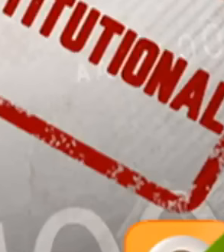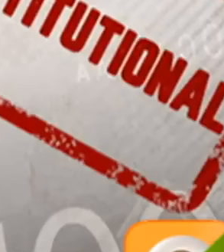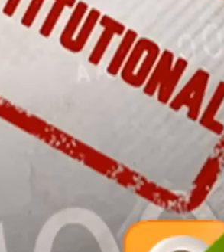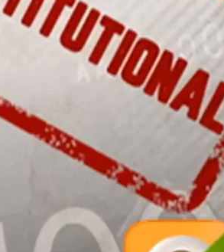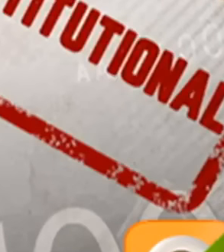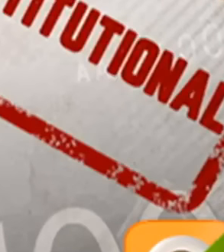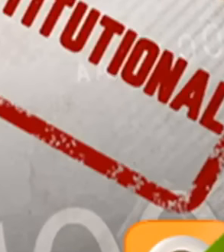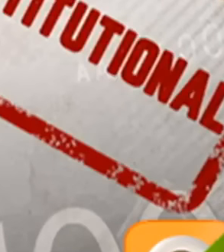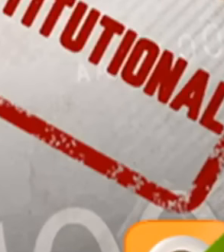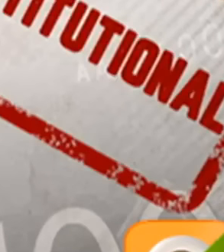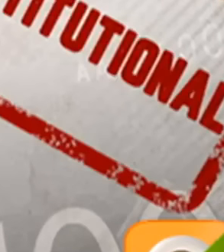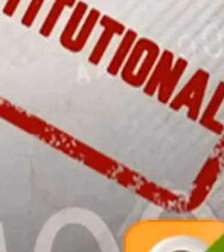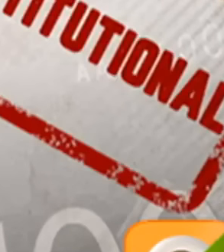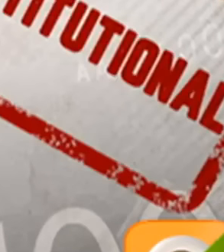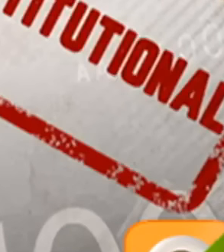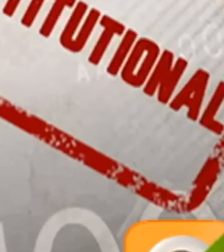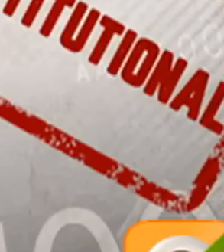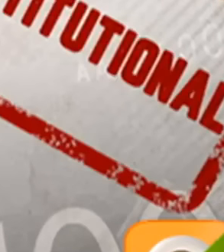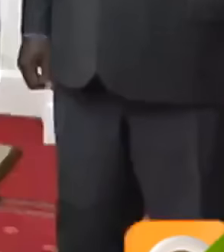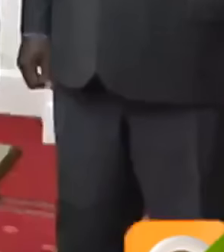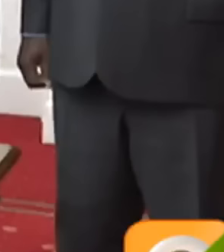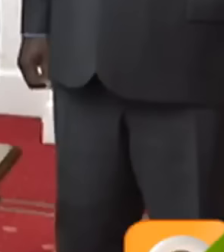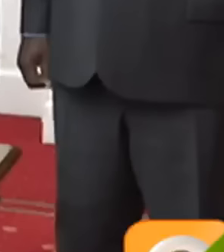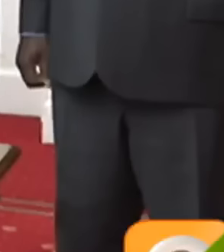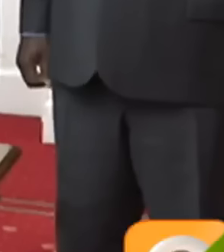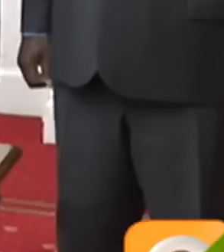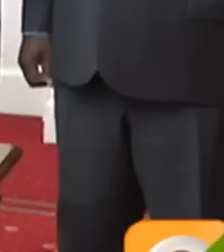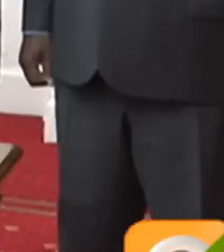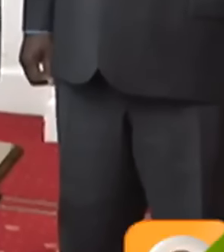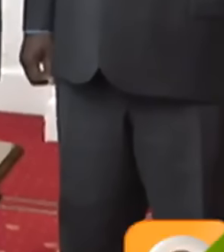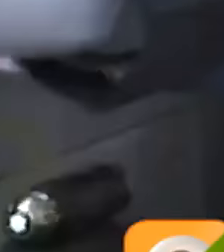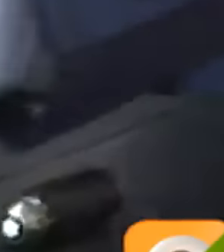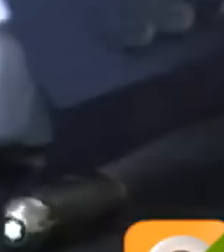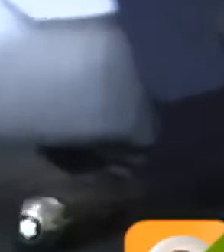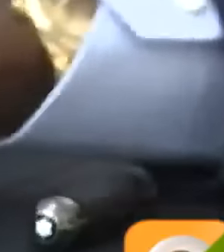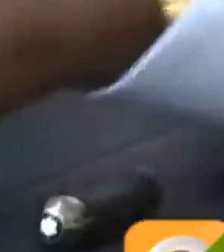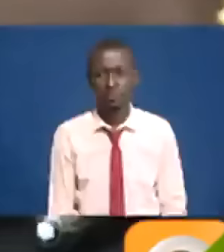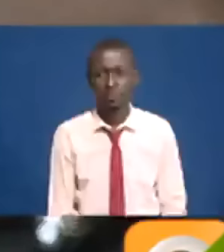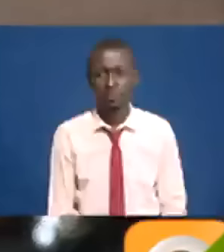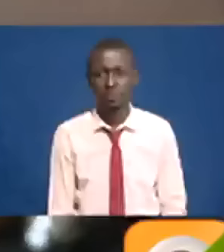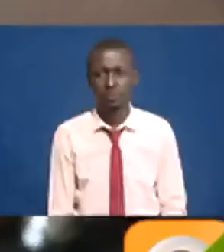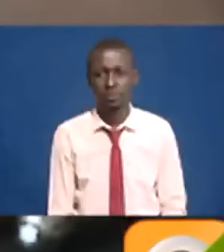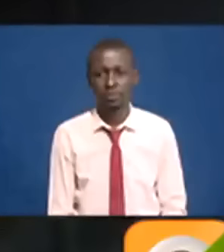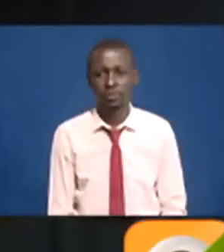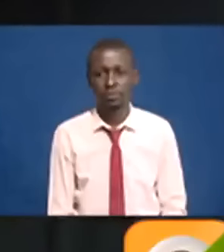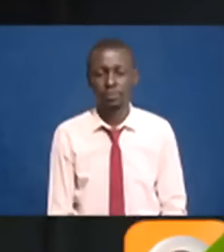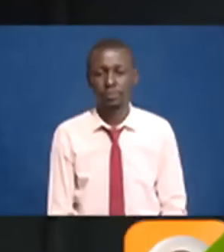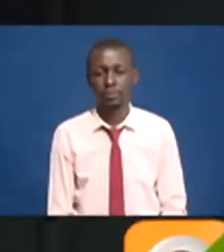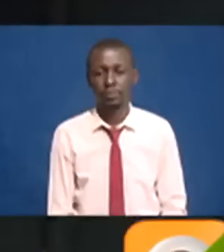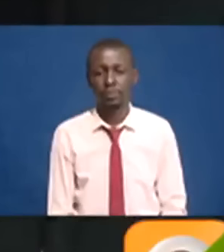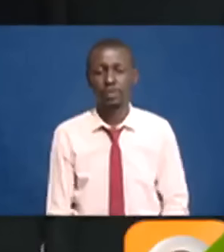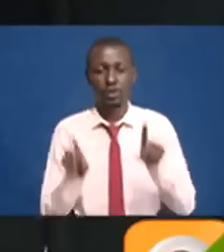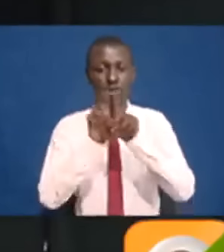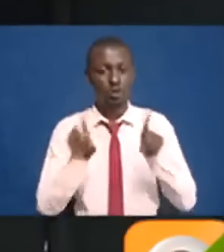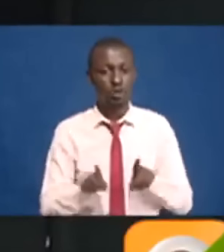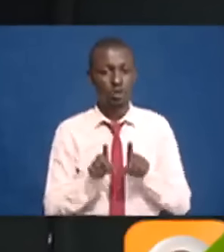shillings in the year between July 2023 and June 2024, partly due to the Finance Act 2023. According